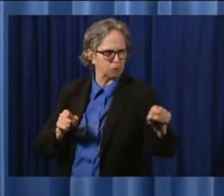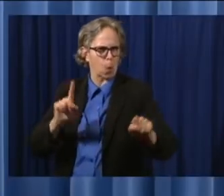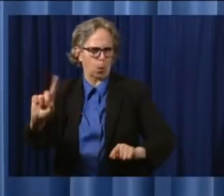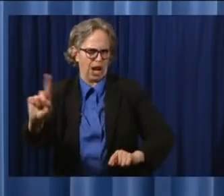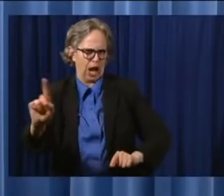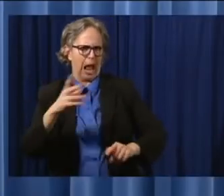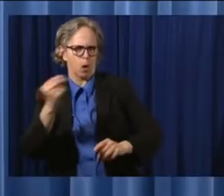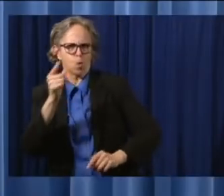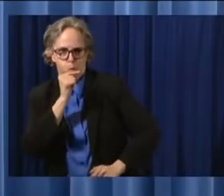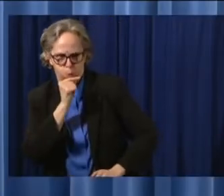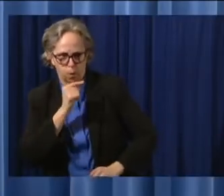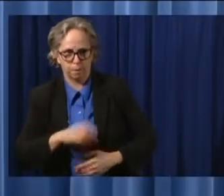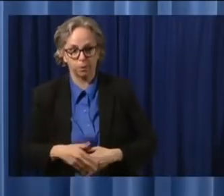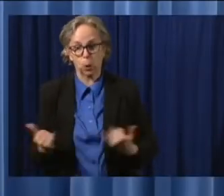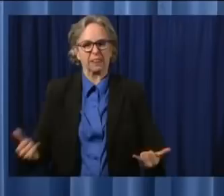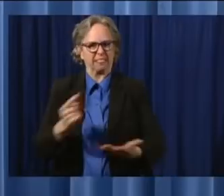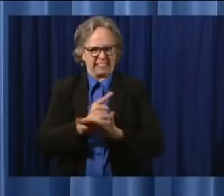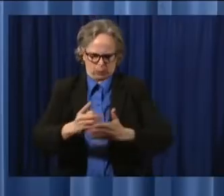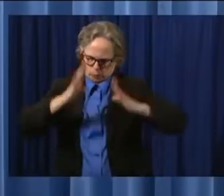this week.